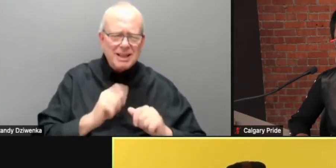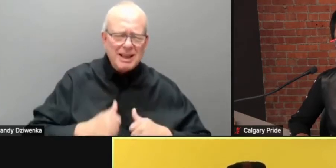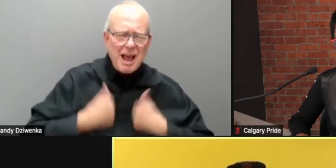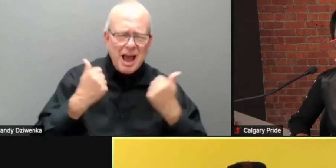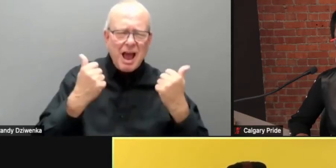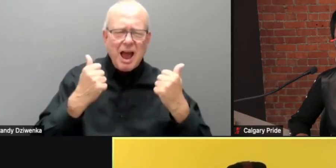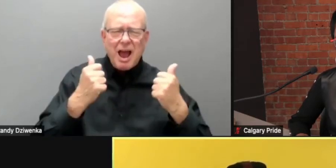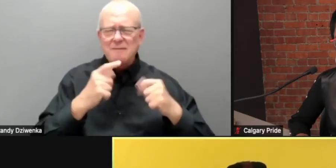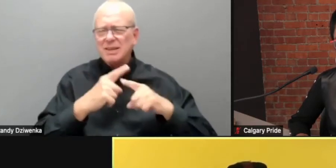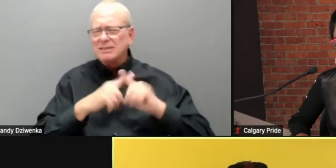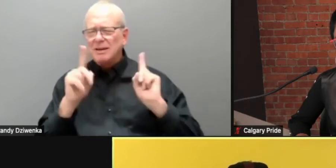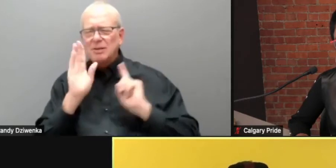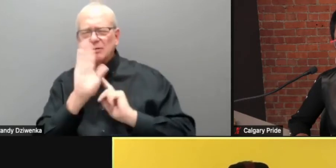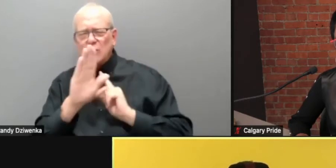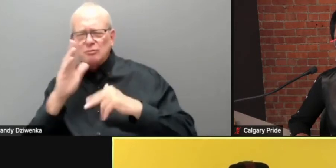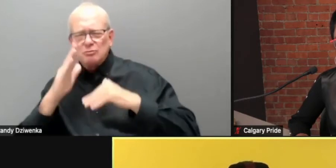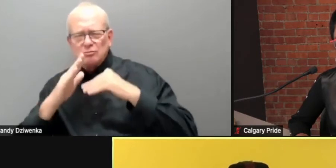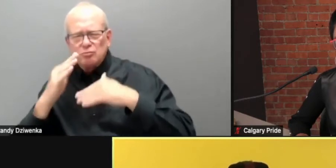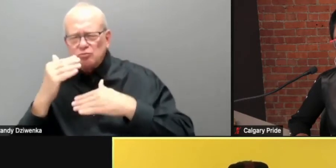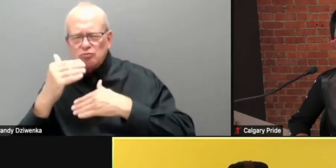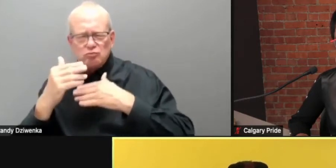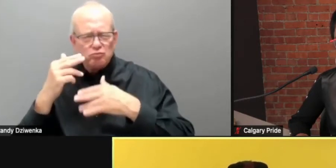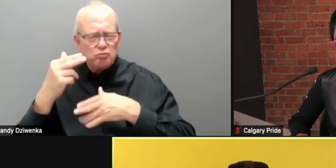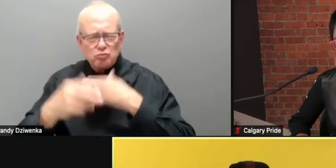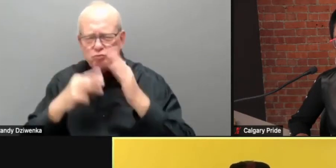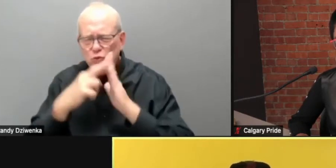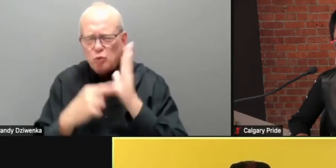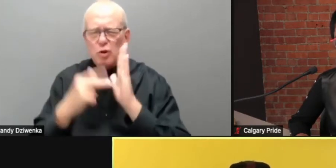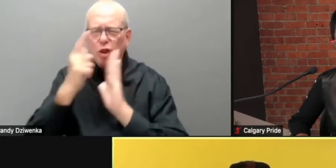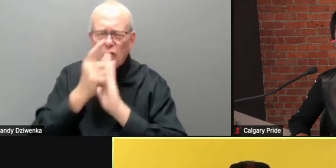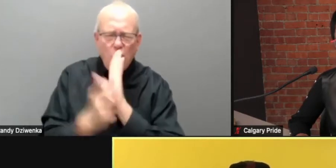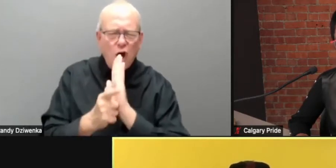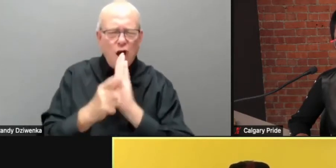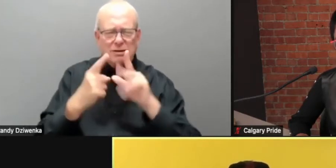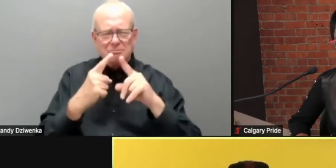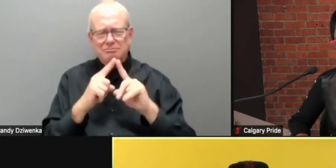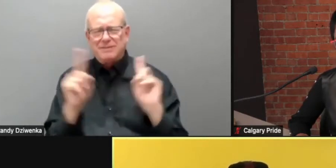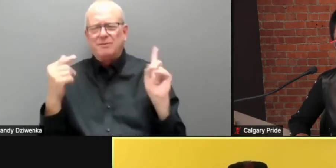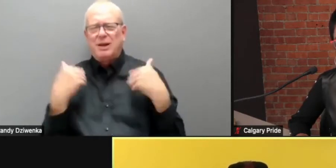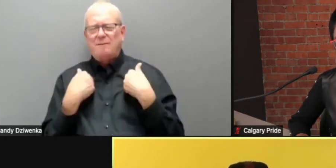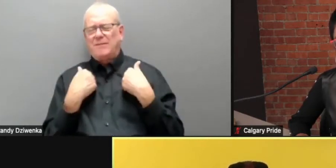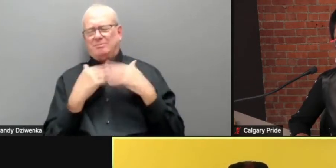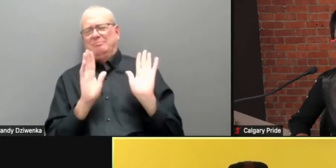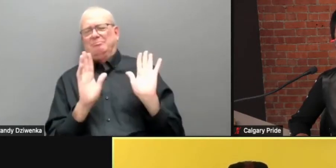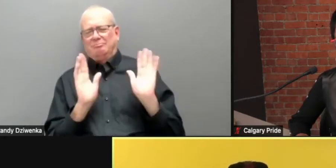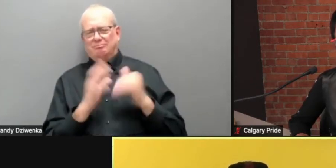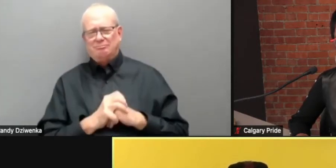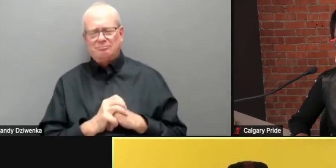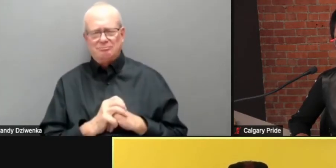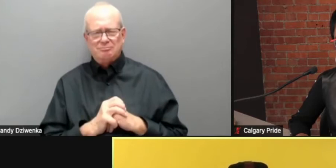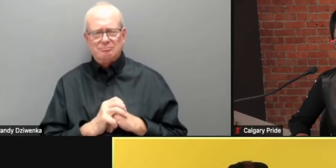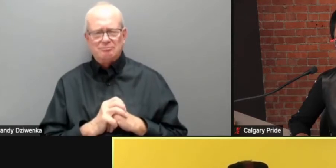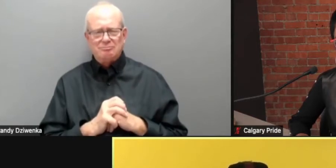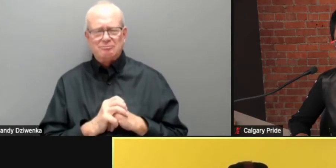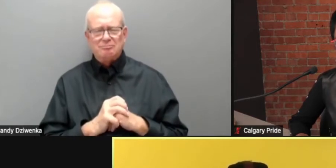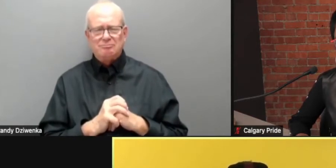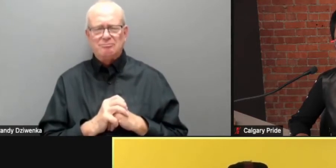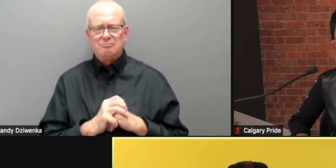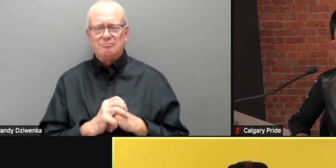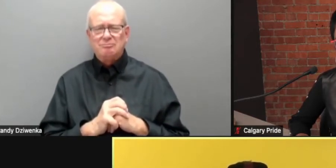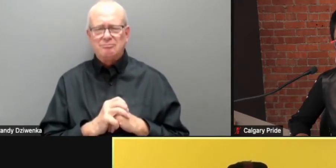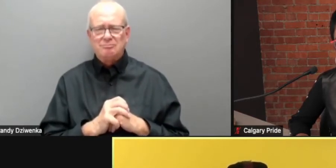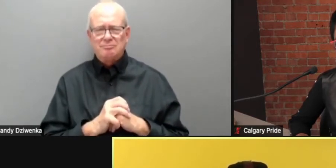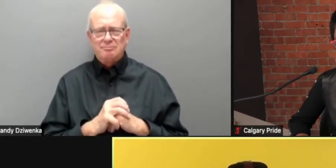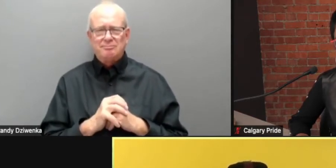and regulations and protocols which others don't follow. But in spite of having all that, it was the Britishers. It